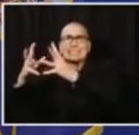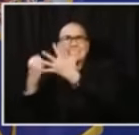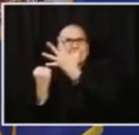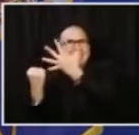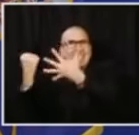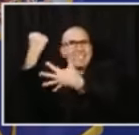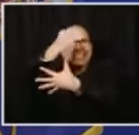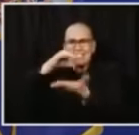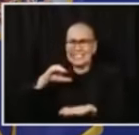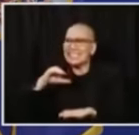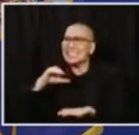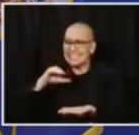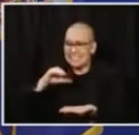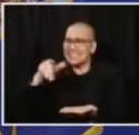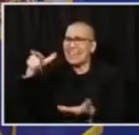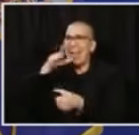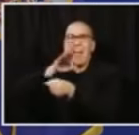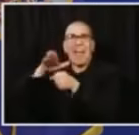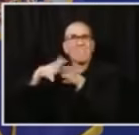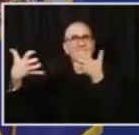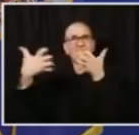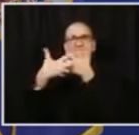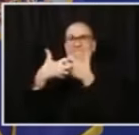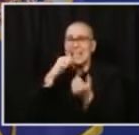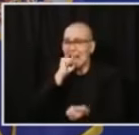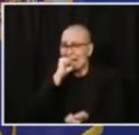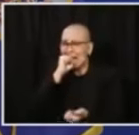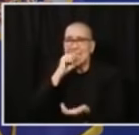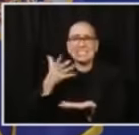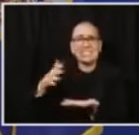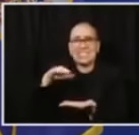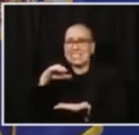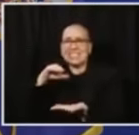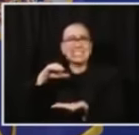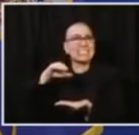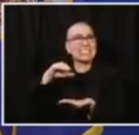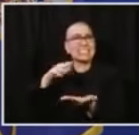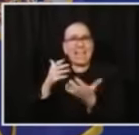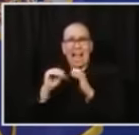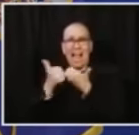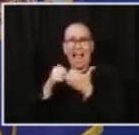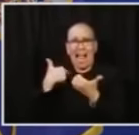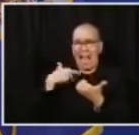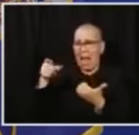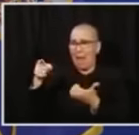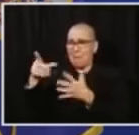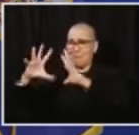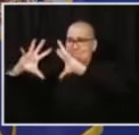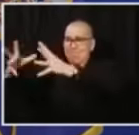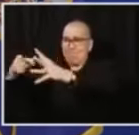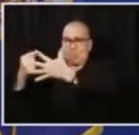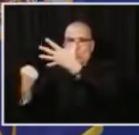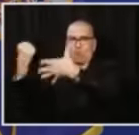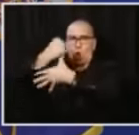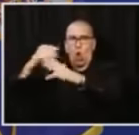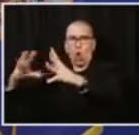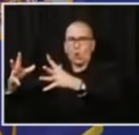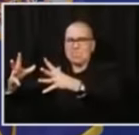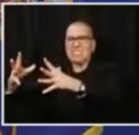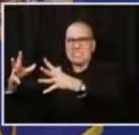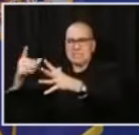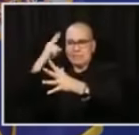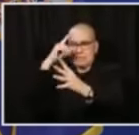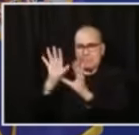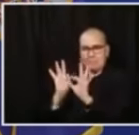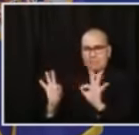weeks. So the way in which that we are prioritizing who gets the vaccines first is very, very critical.